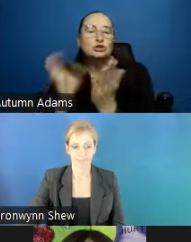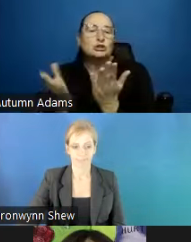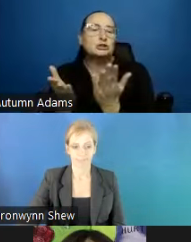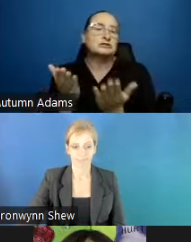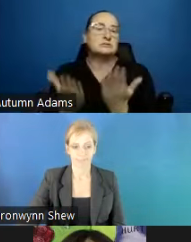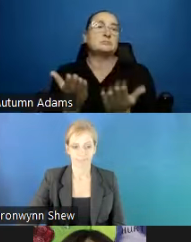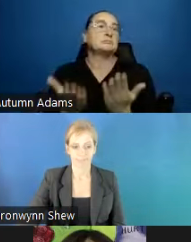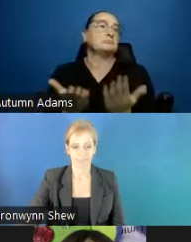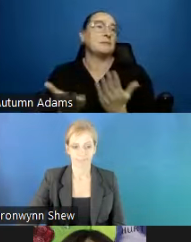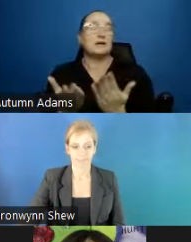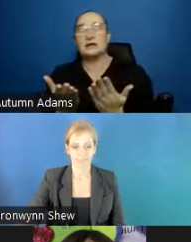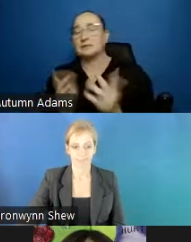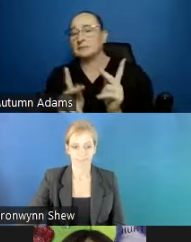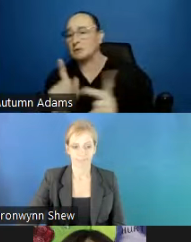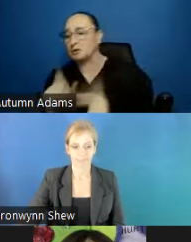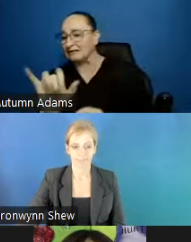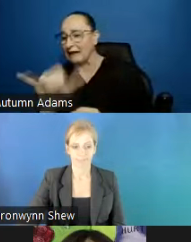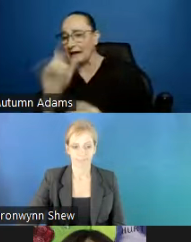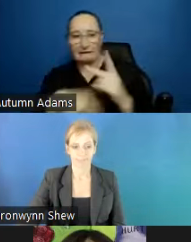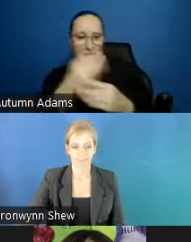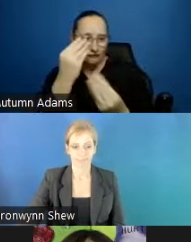type of information as well. It's all there on that website.